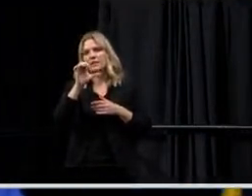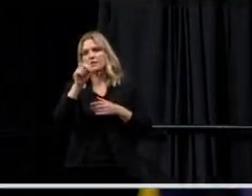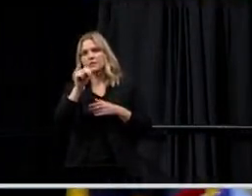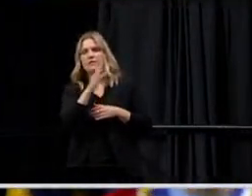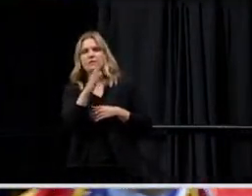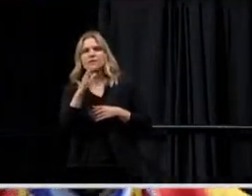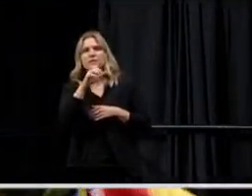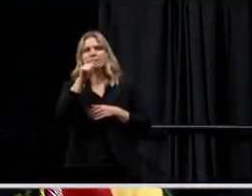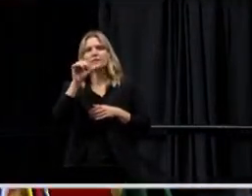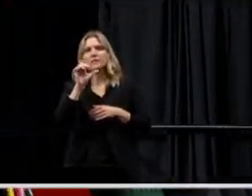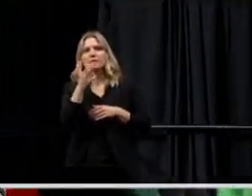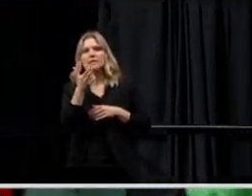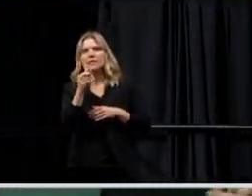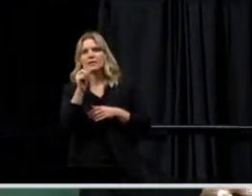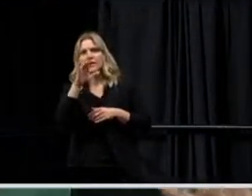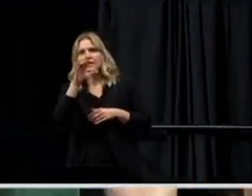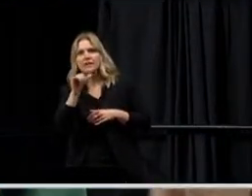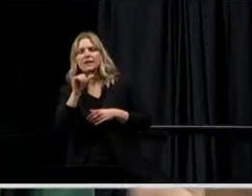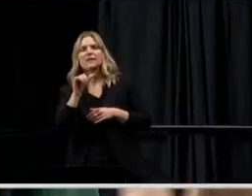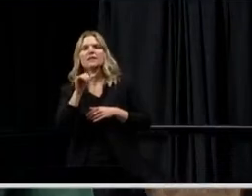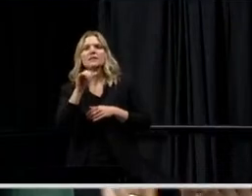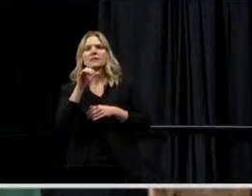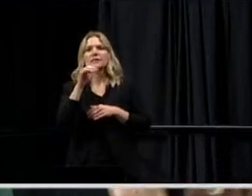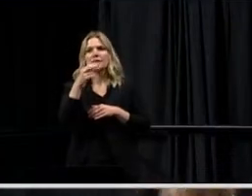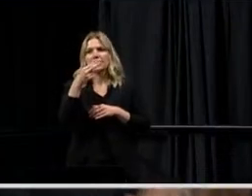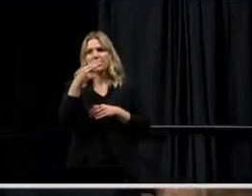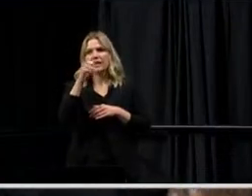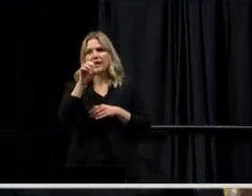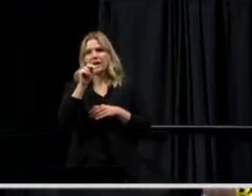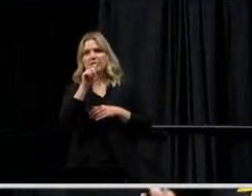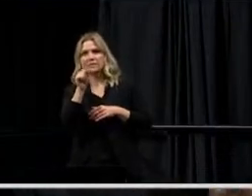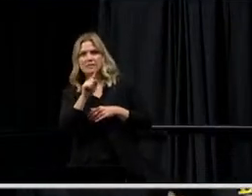Mr. Zachary Hens, Salutatorian.